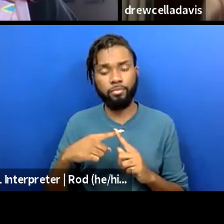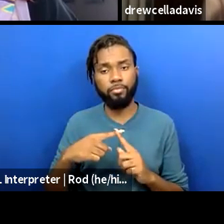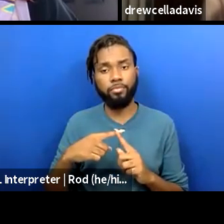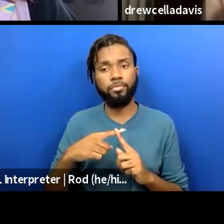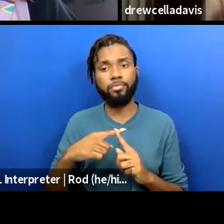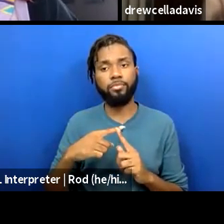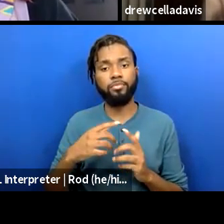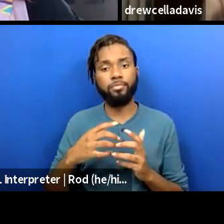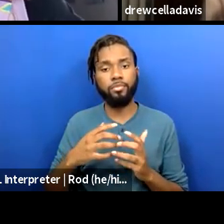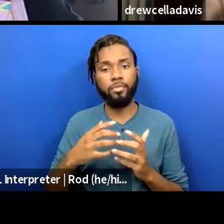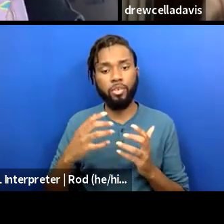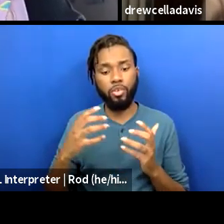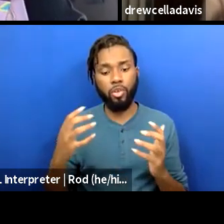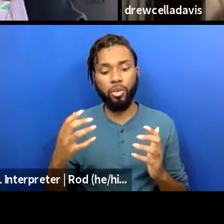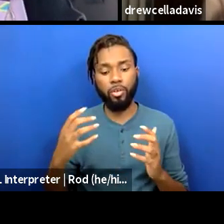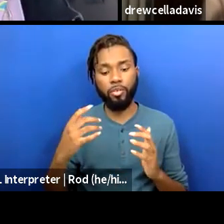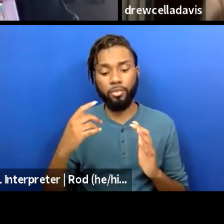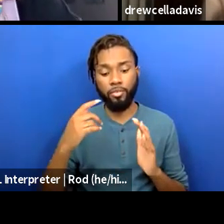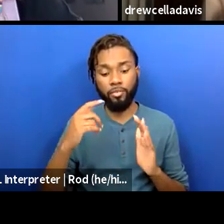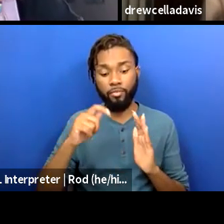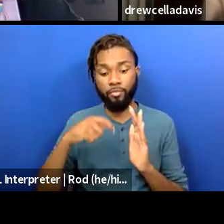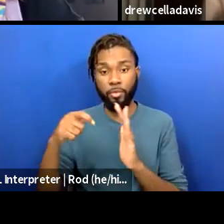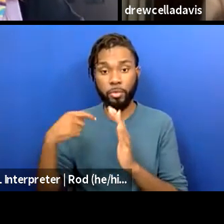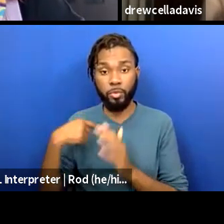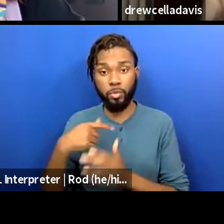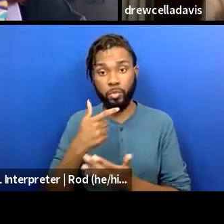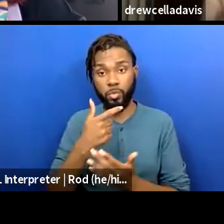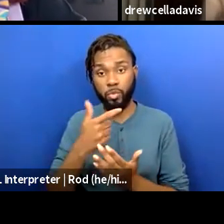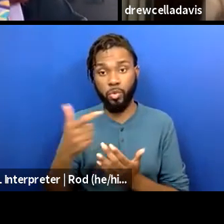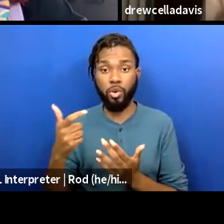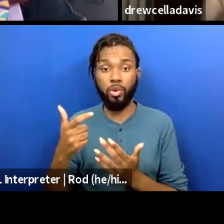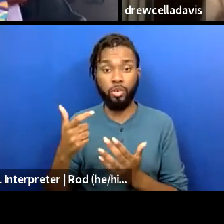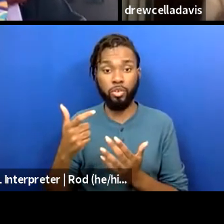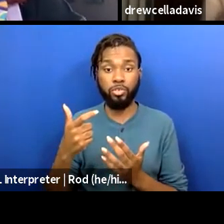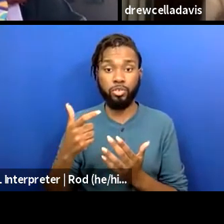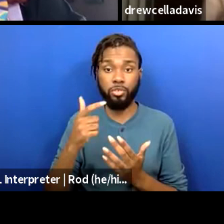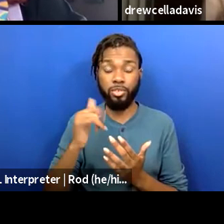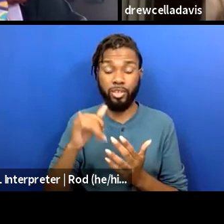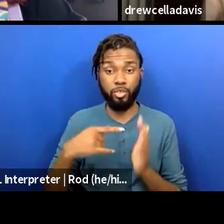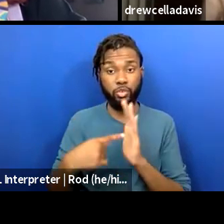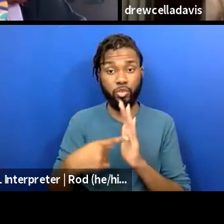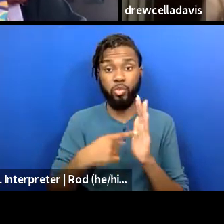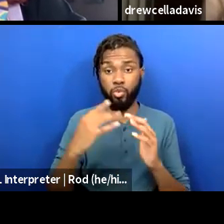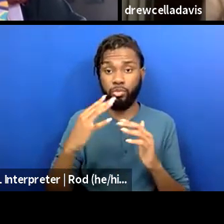the films we saw were the ones that depicted Native Americans were